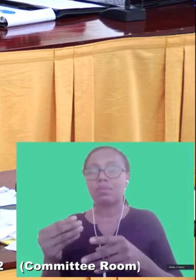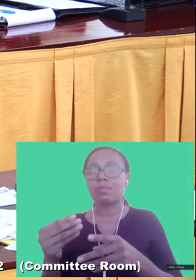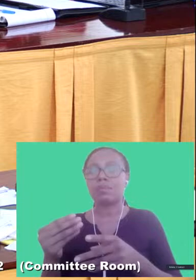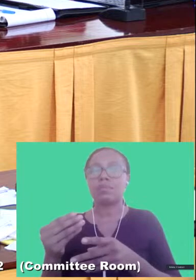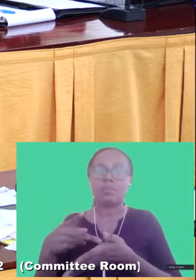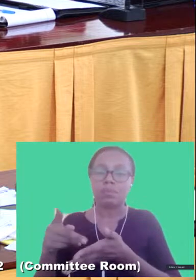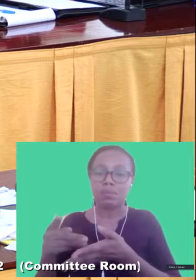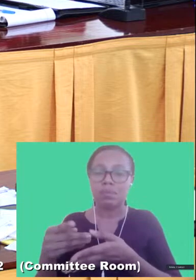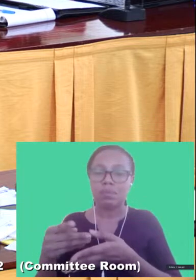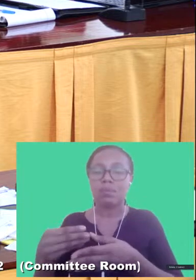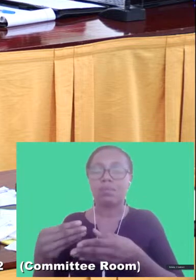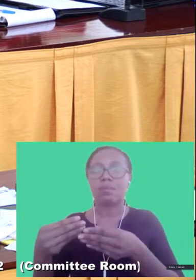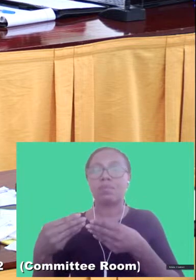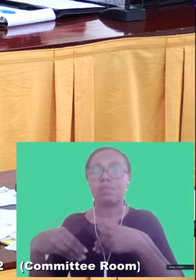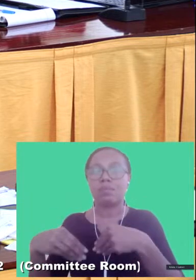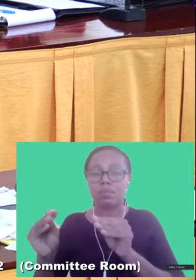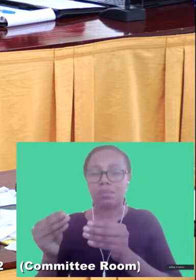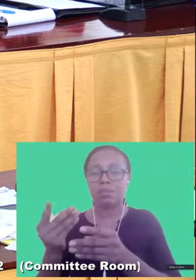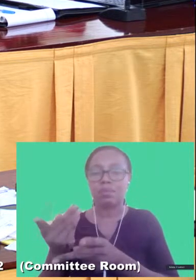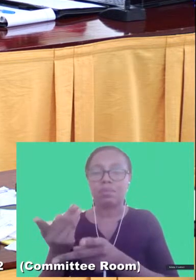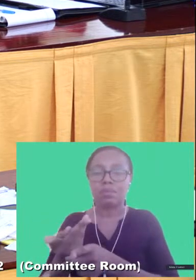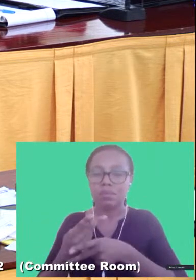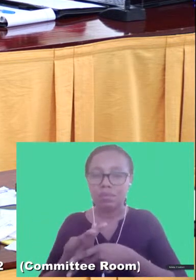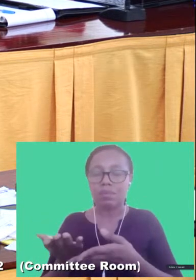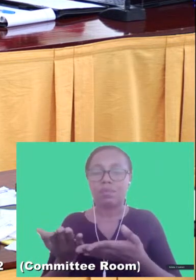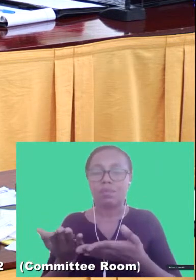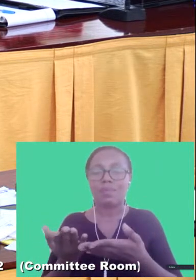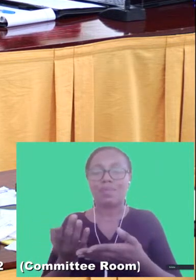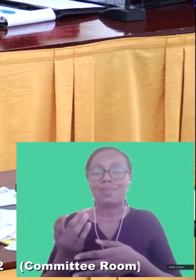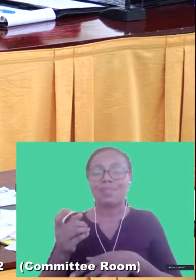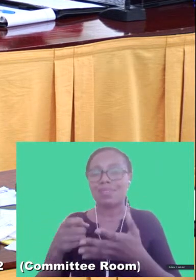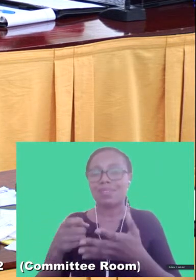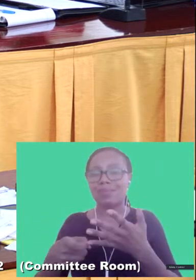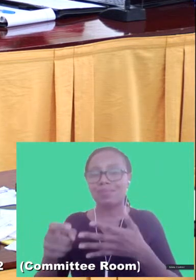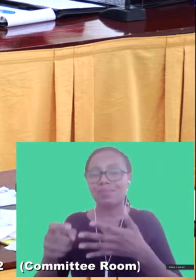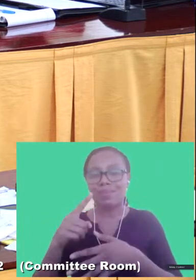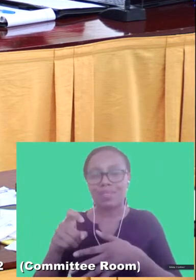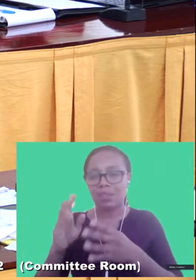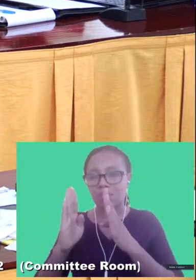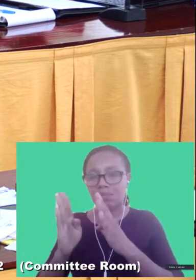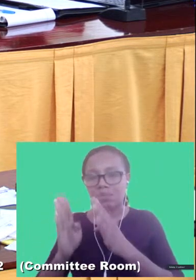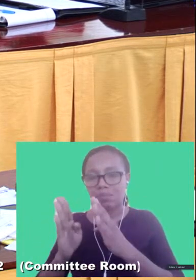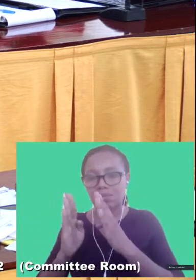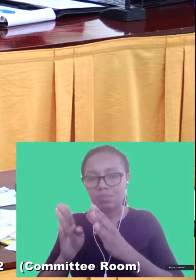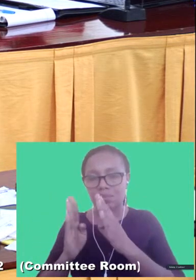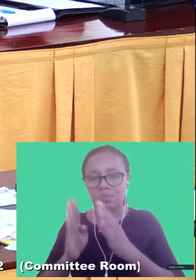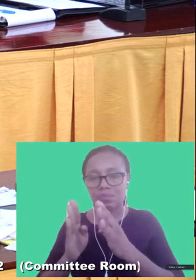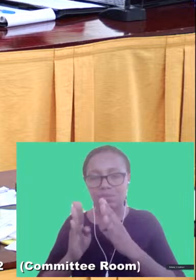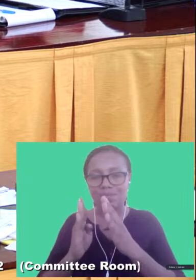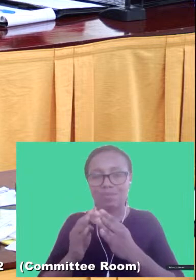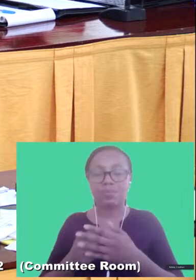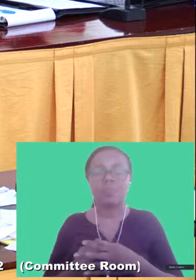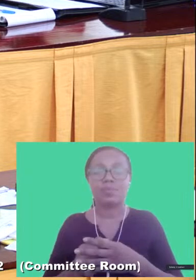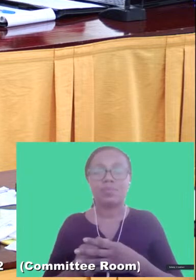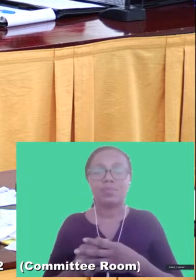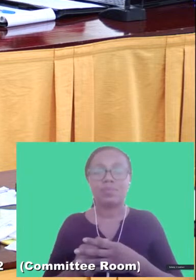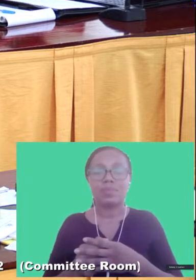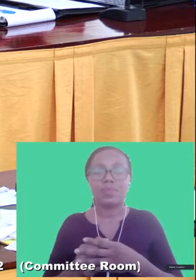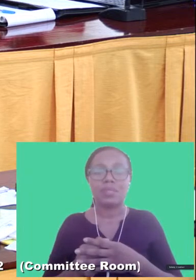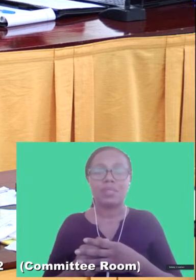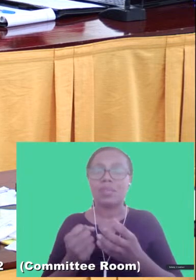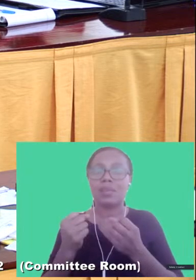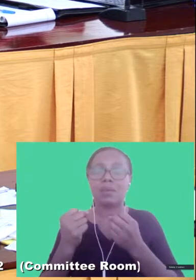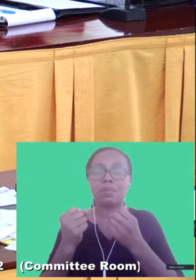attention, and there are a number of bills that will be coming before the House very shortly, already in draft, and I think on the